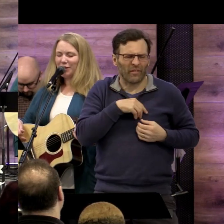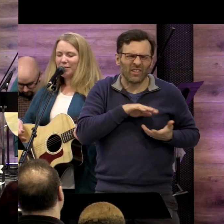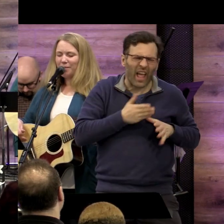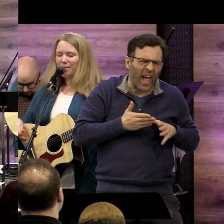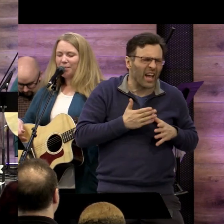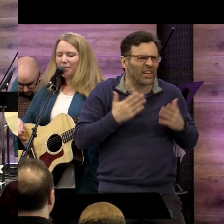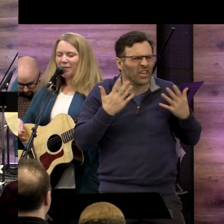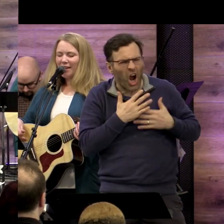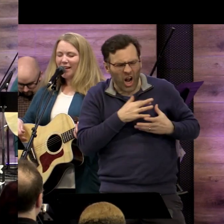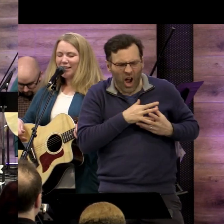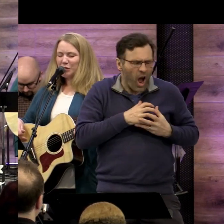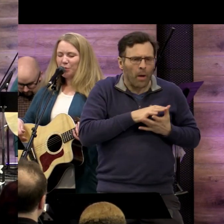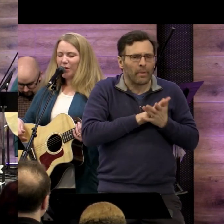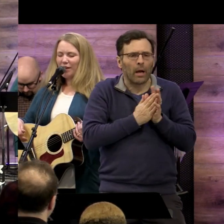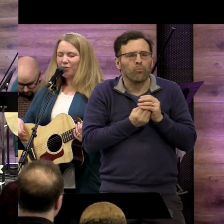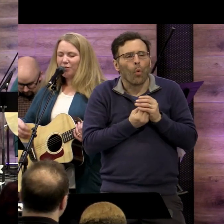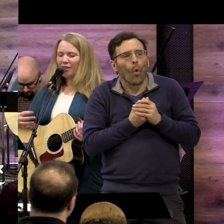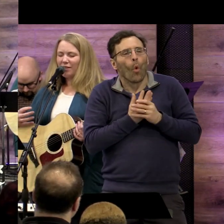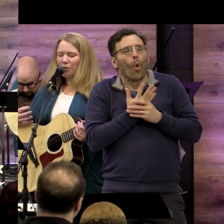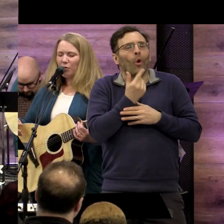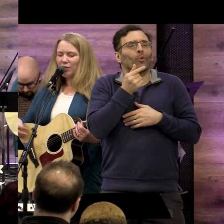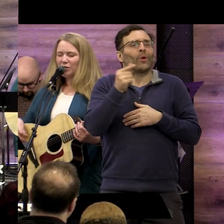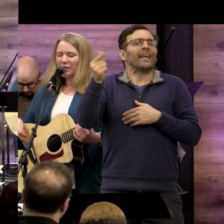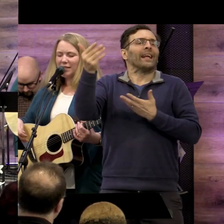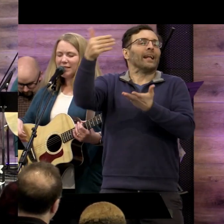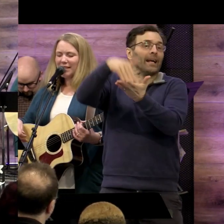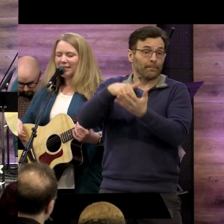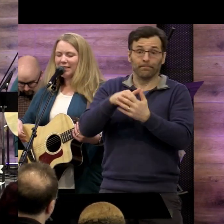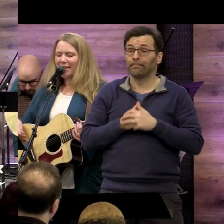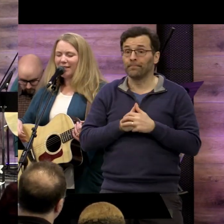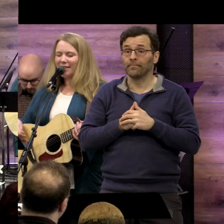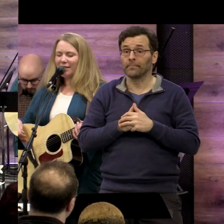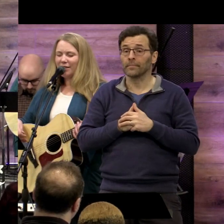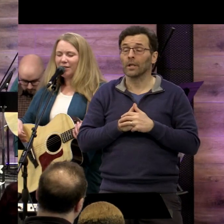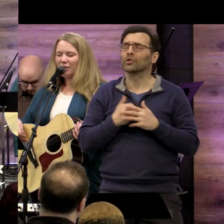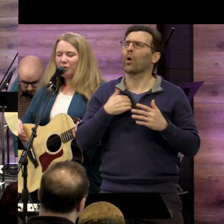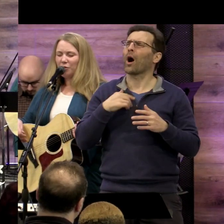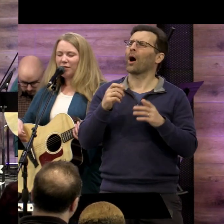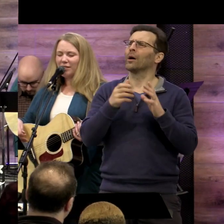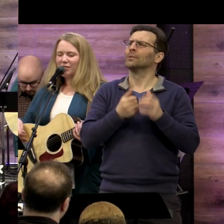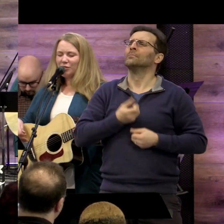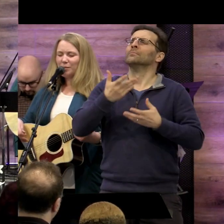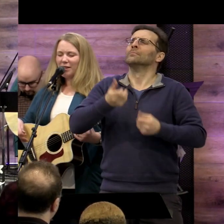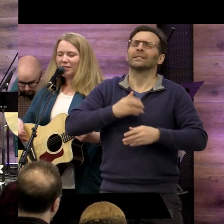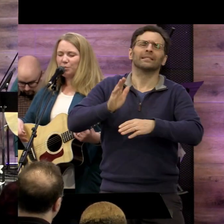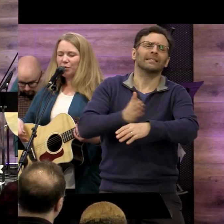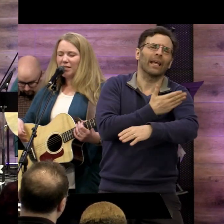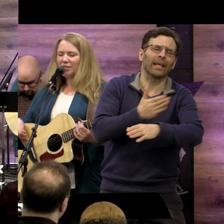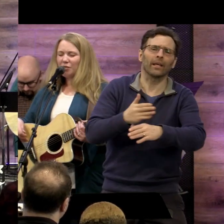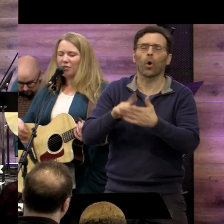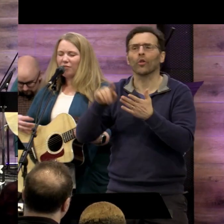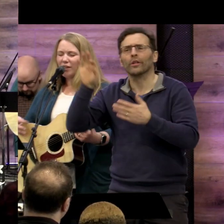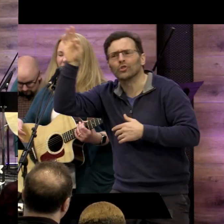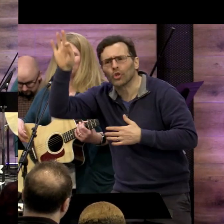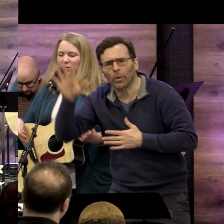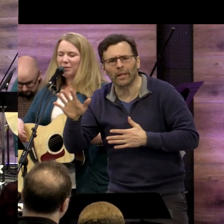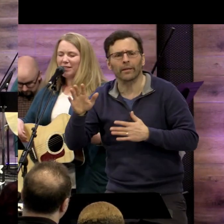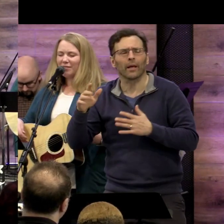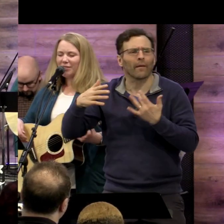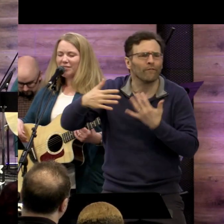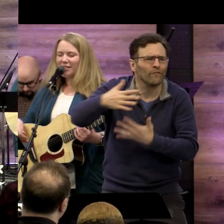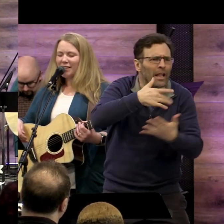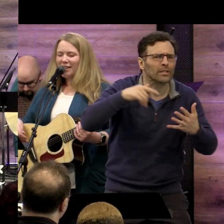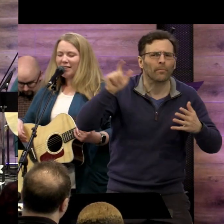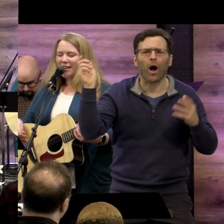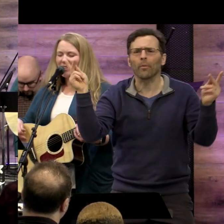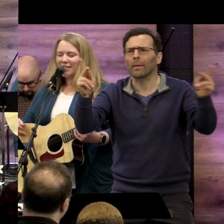dark. God, I just pray that through the words we sing today, through the sermon that is preached, through the fellowship of